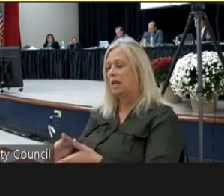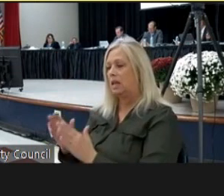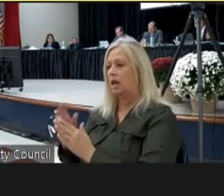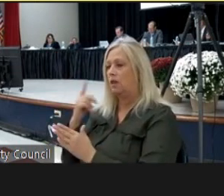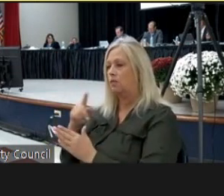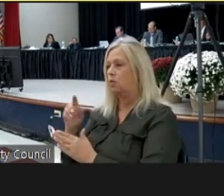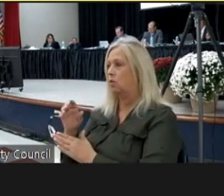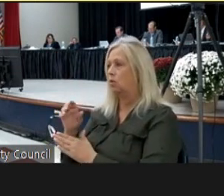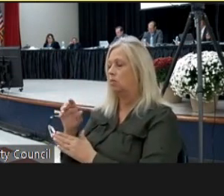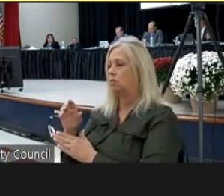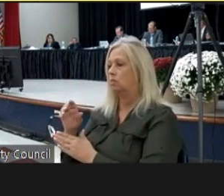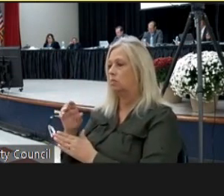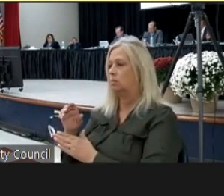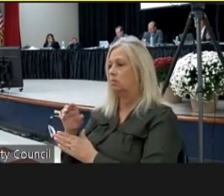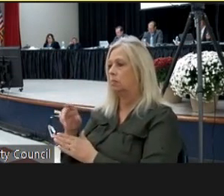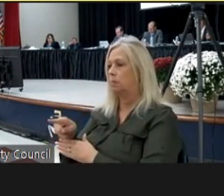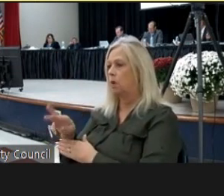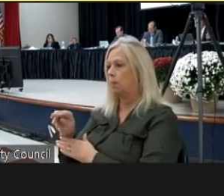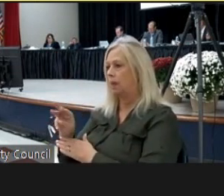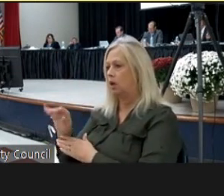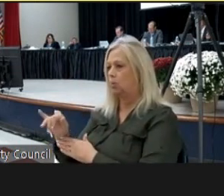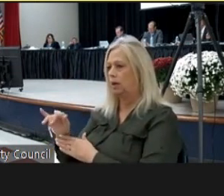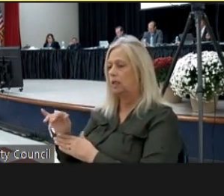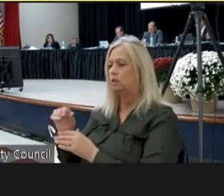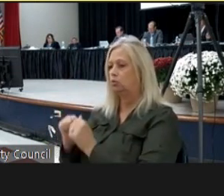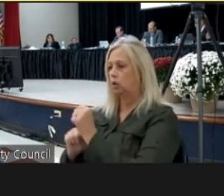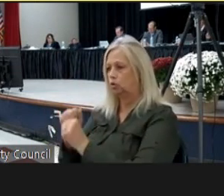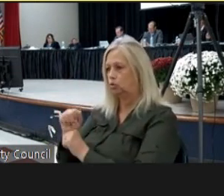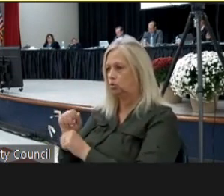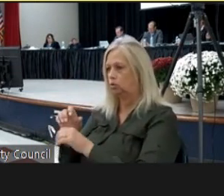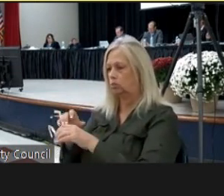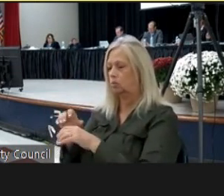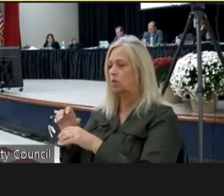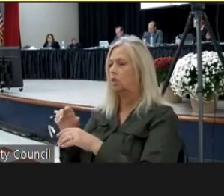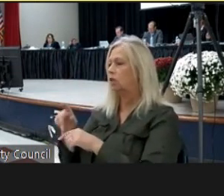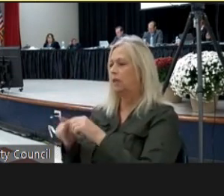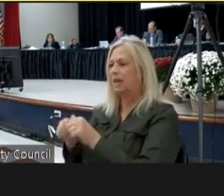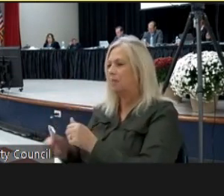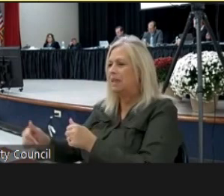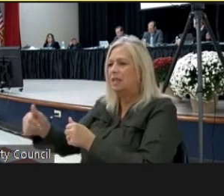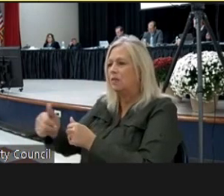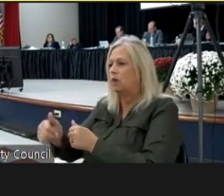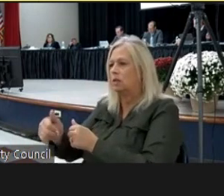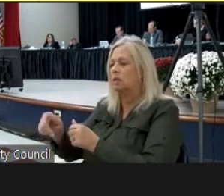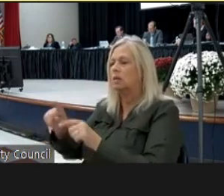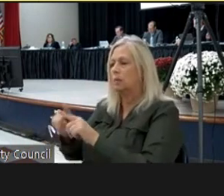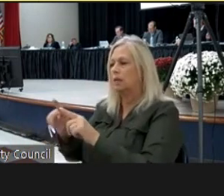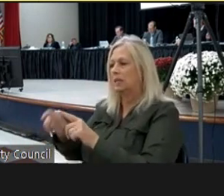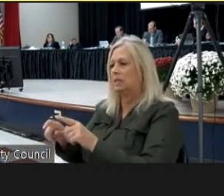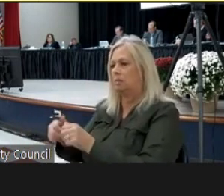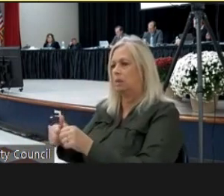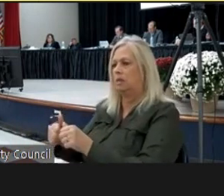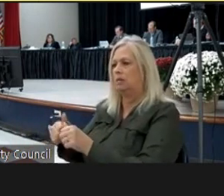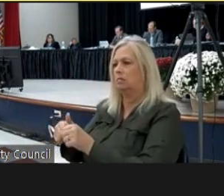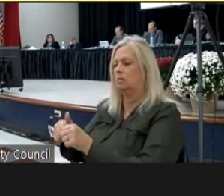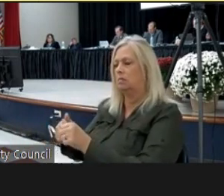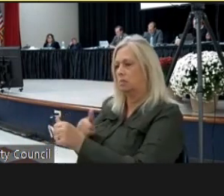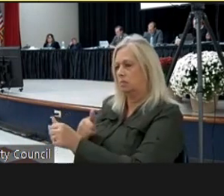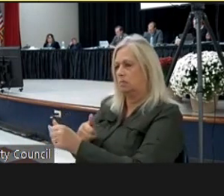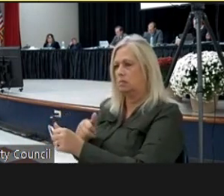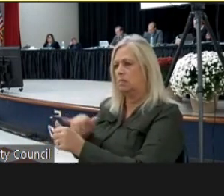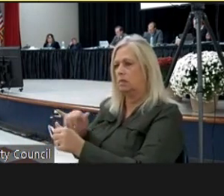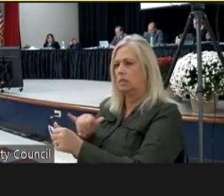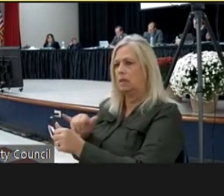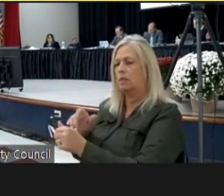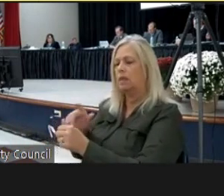be out in front of the primary structure. And then has the same front and rear yard setbacks. There is a